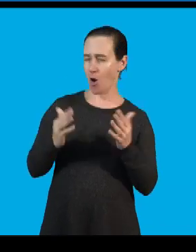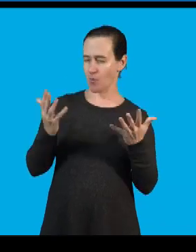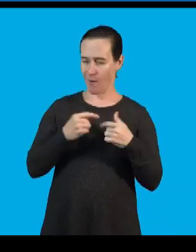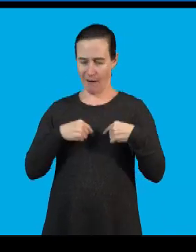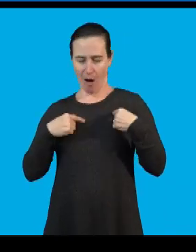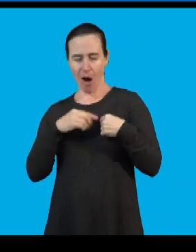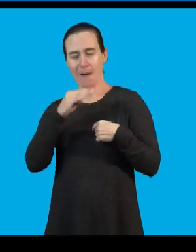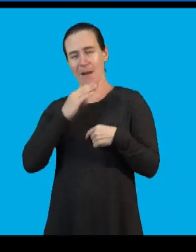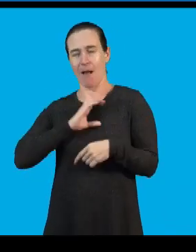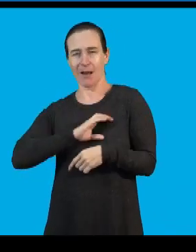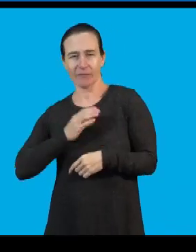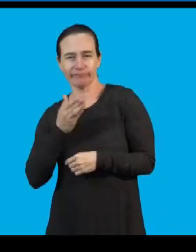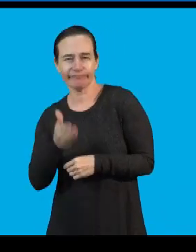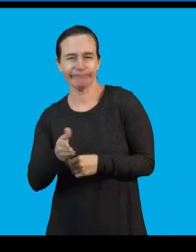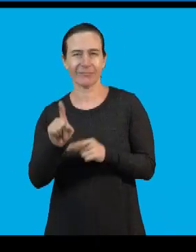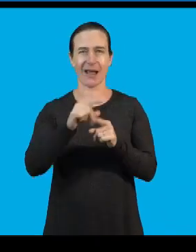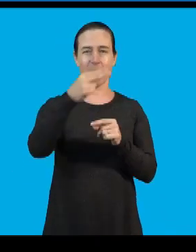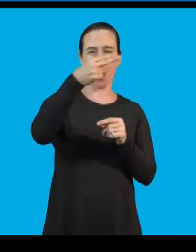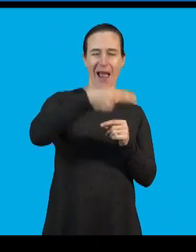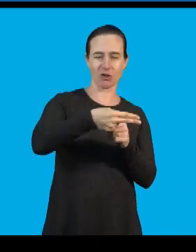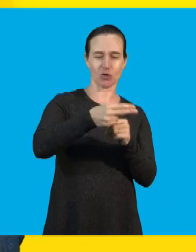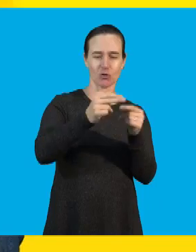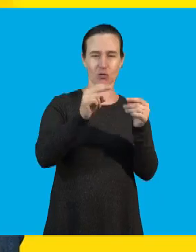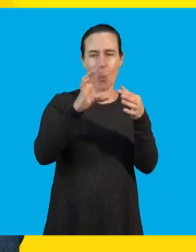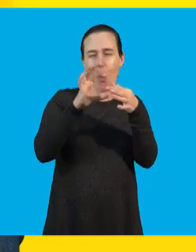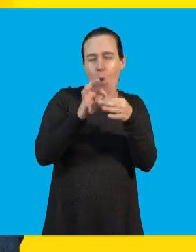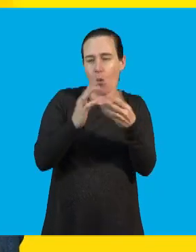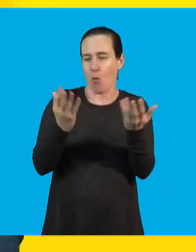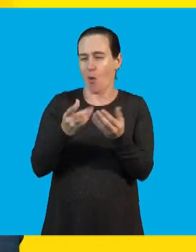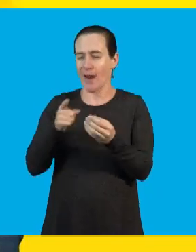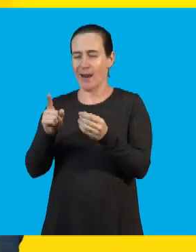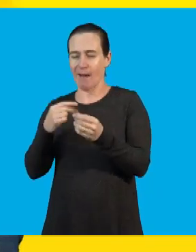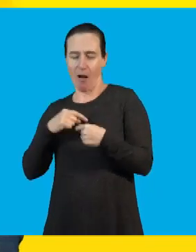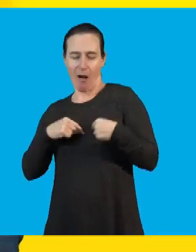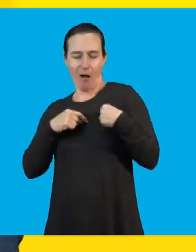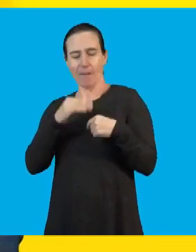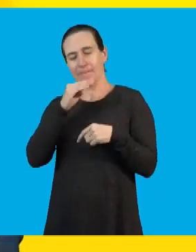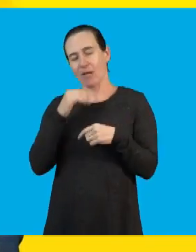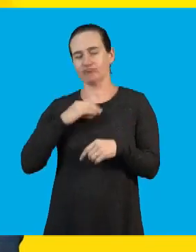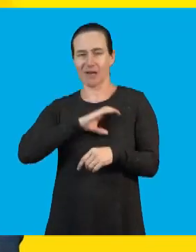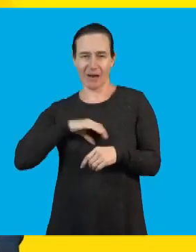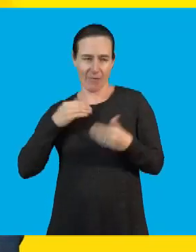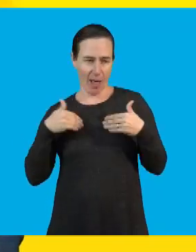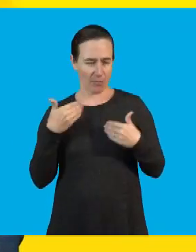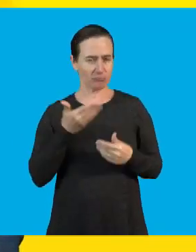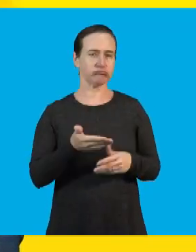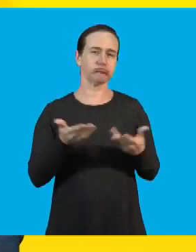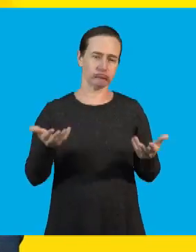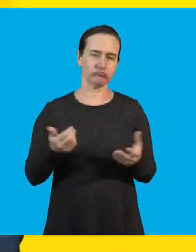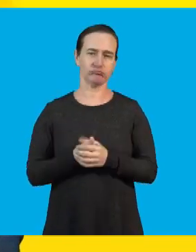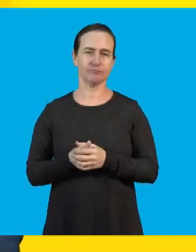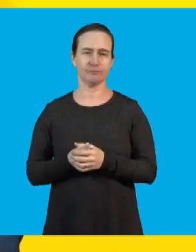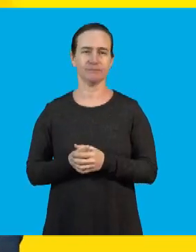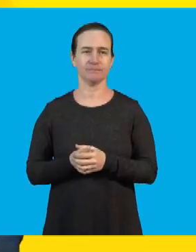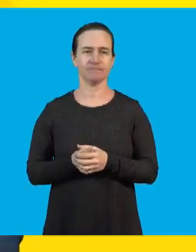heart is. We circled the double H and we said, look at the alliteration. It suggests comfort. It means they're comfortable, all